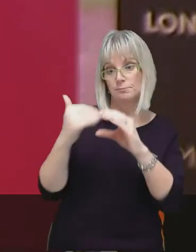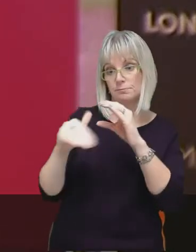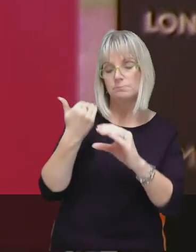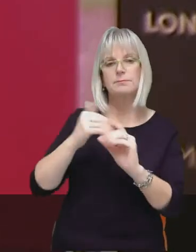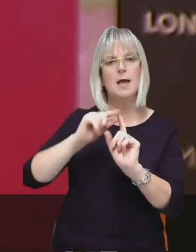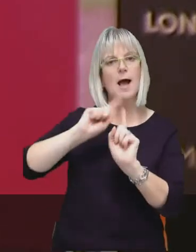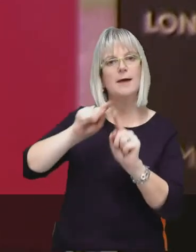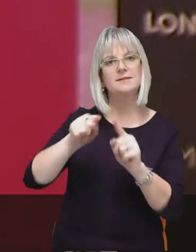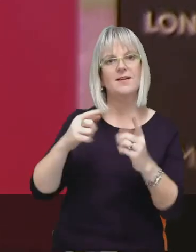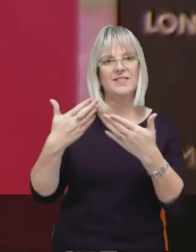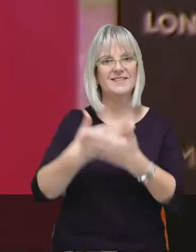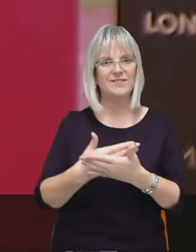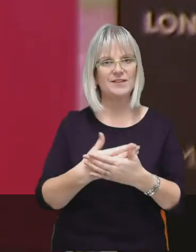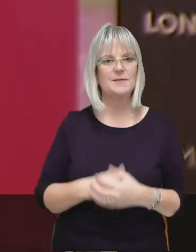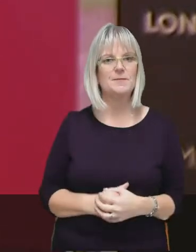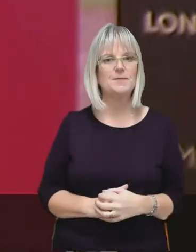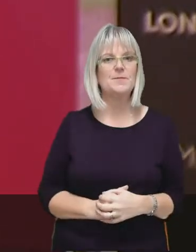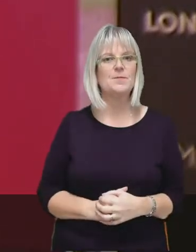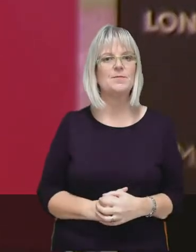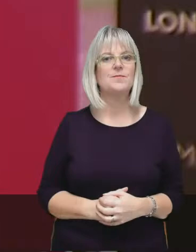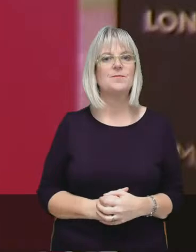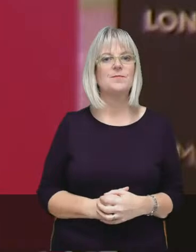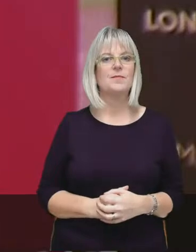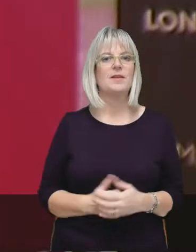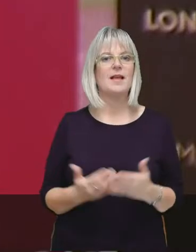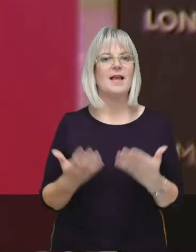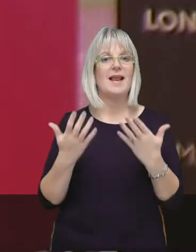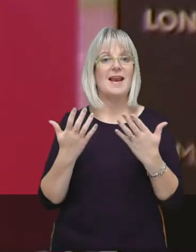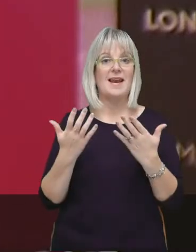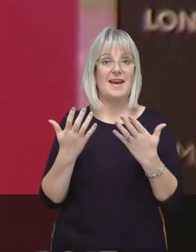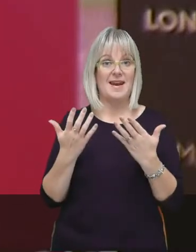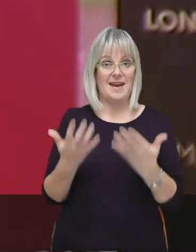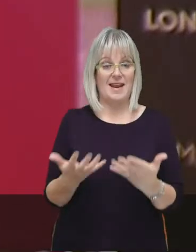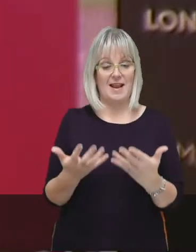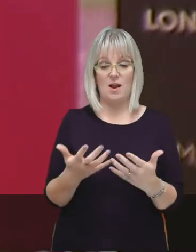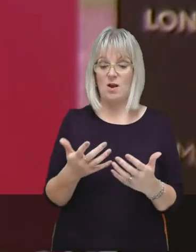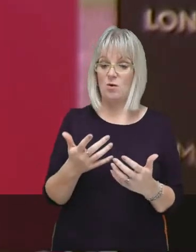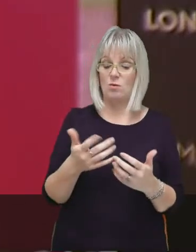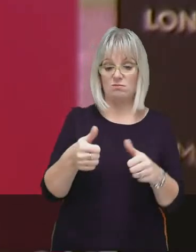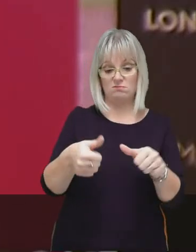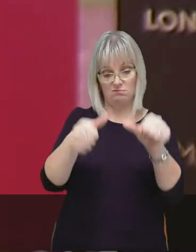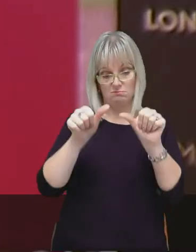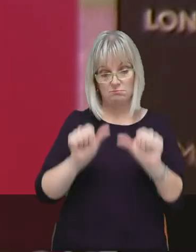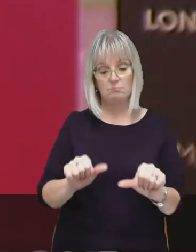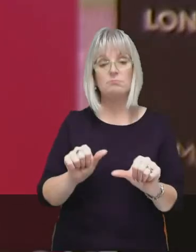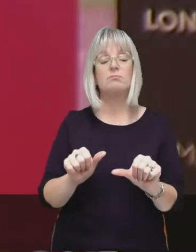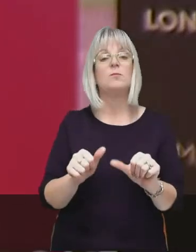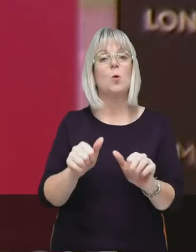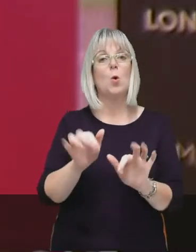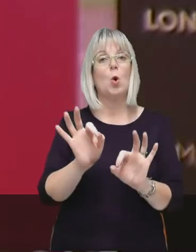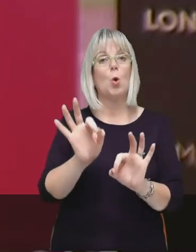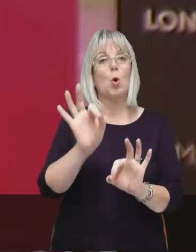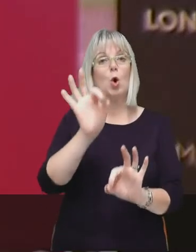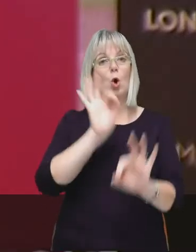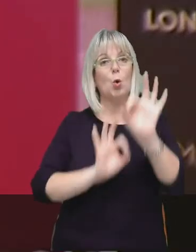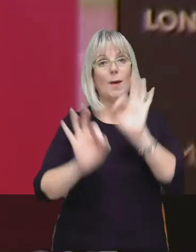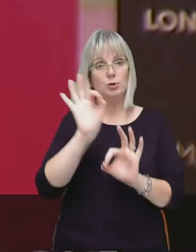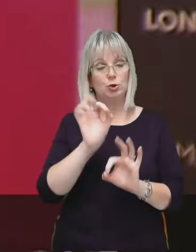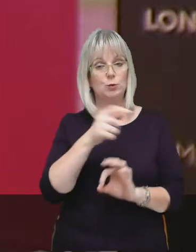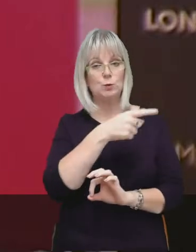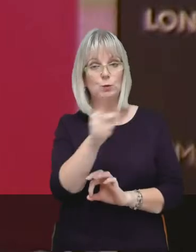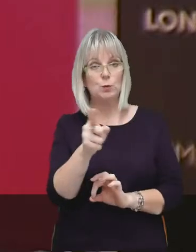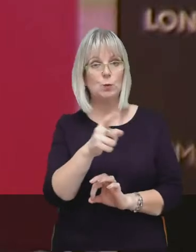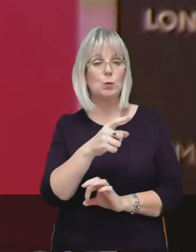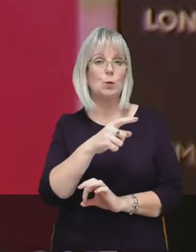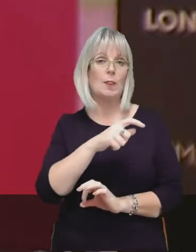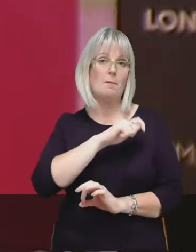So we now proceed to the aspect of the questions to the members and the Mayor. We will now